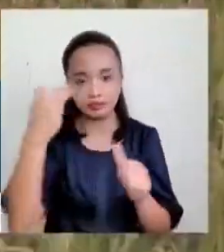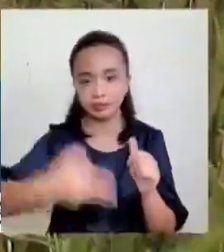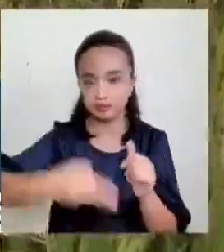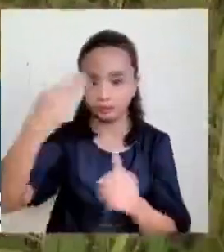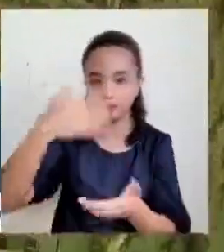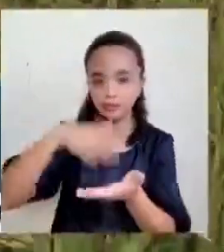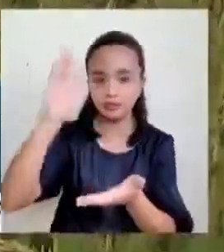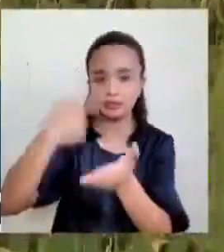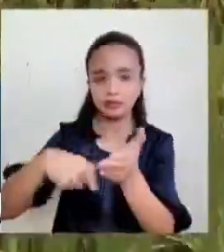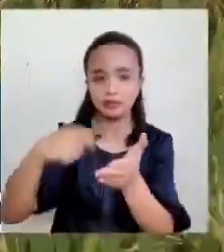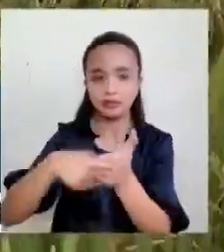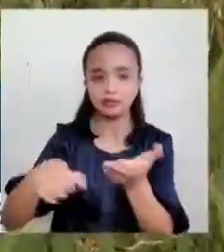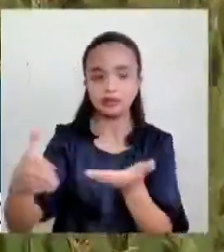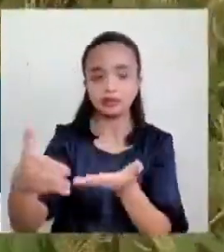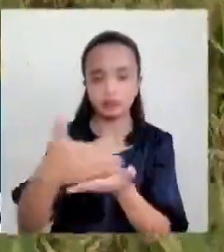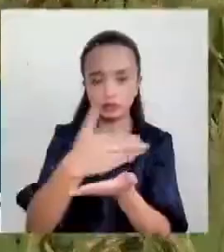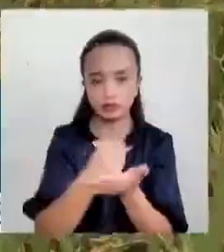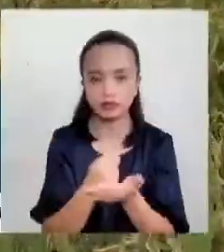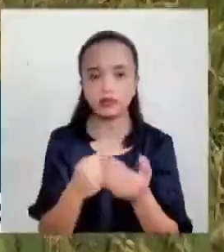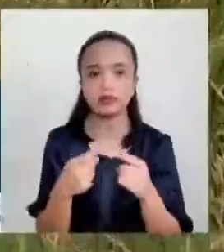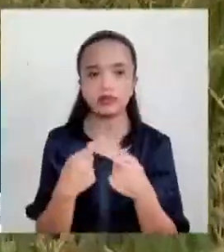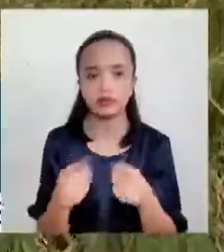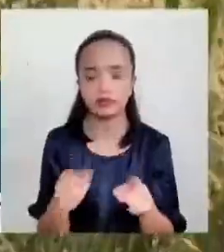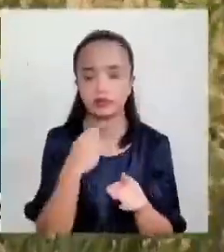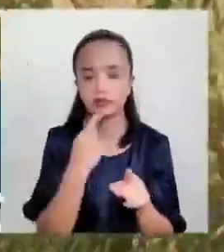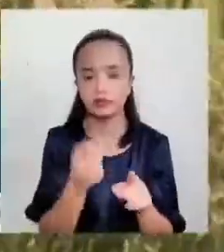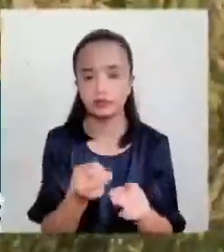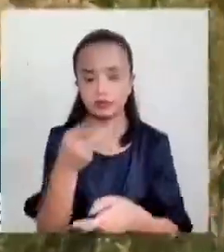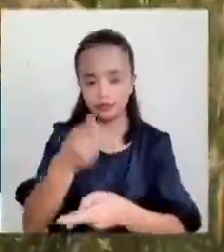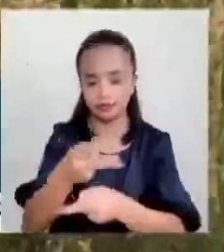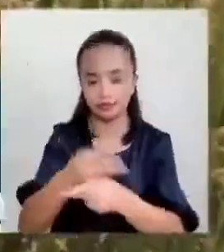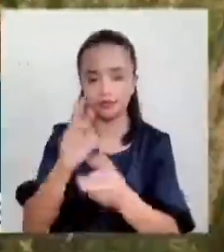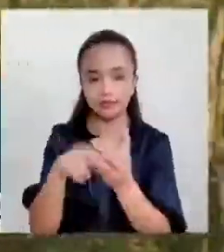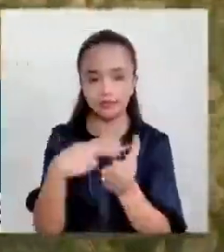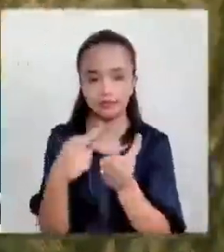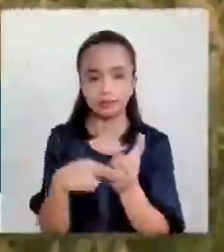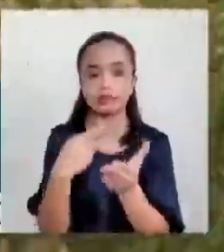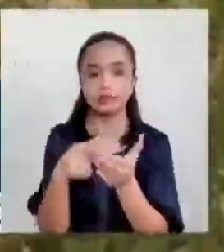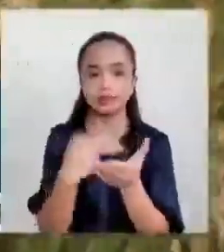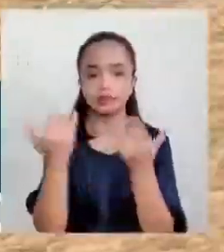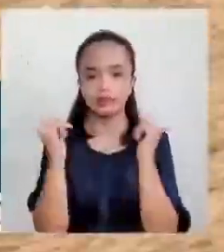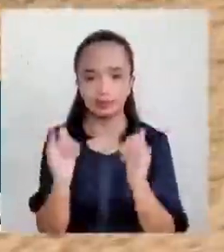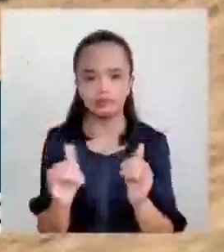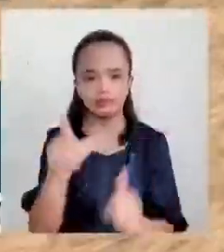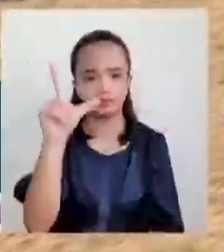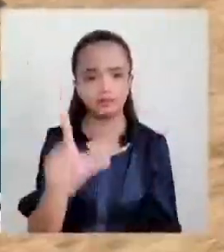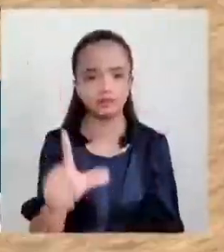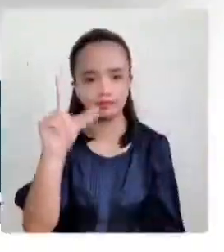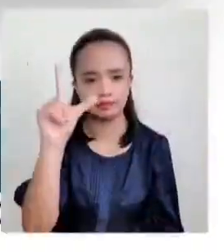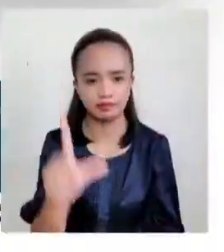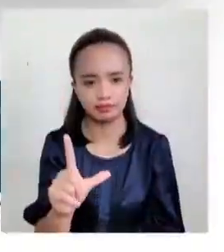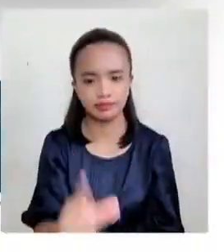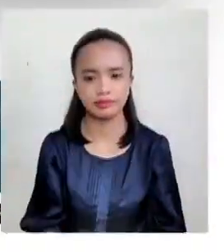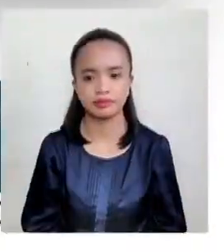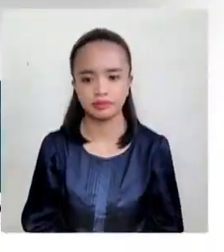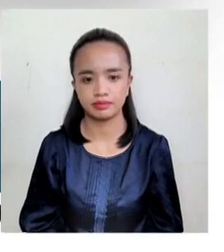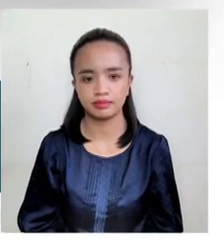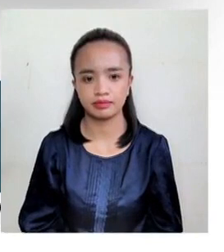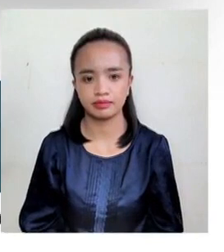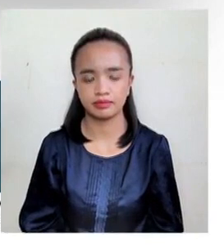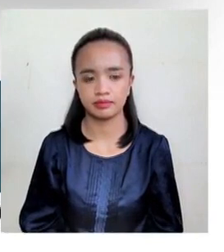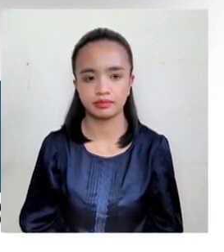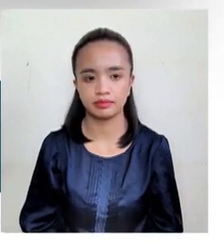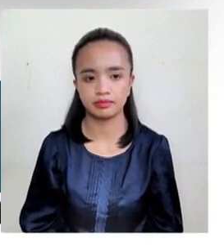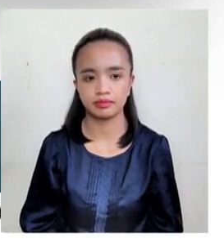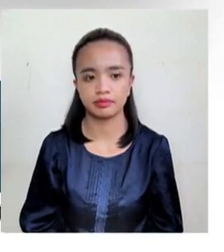or unhusked rice. Bantay Bigas asserts the price of rice is still very low in many provinces. Yung monitoring mismo